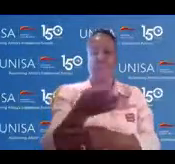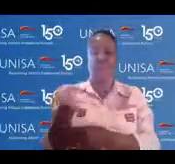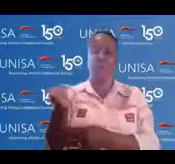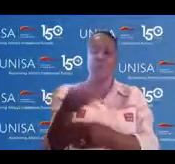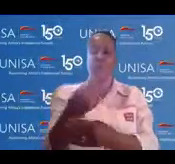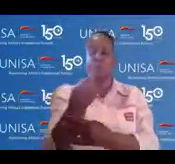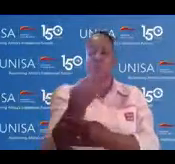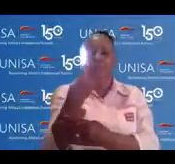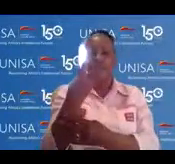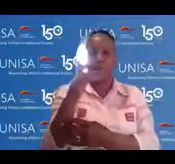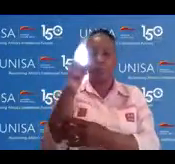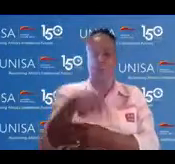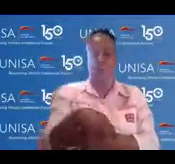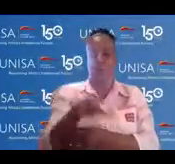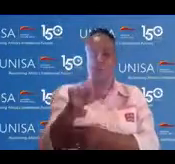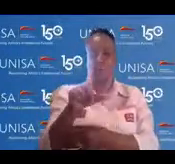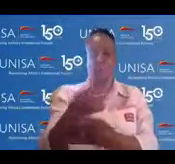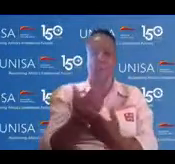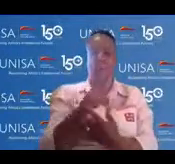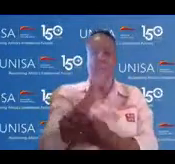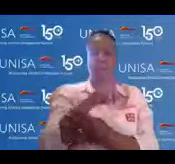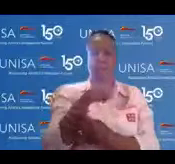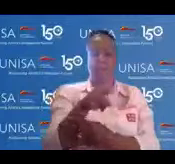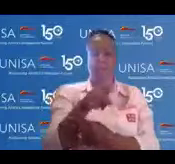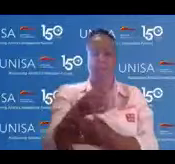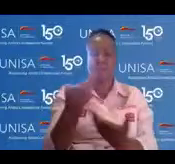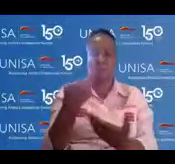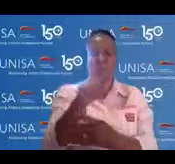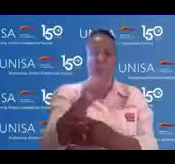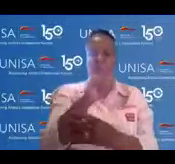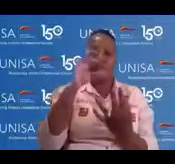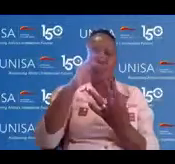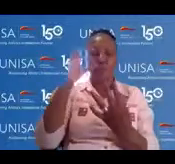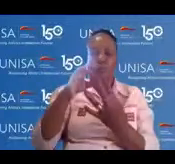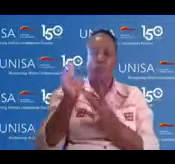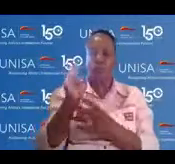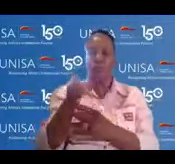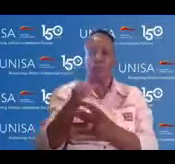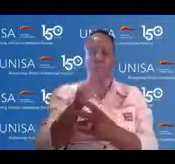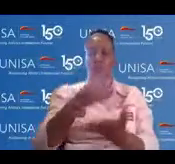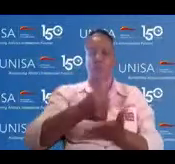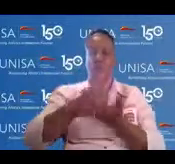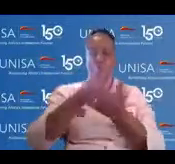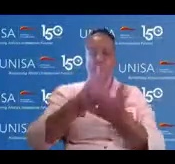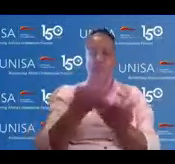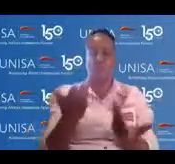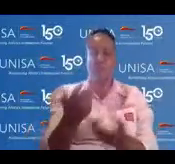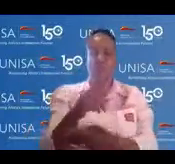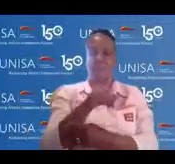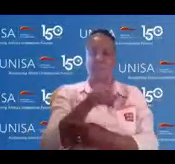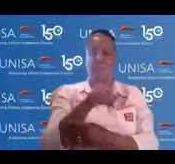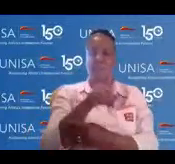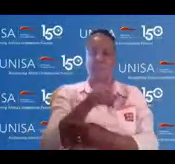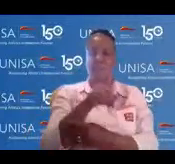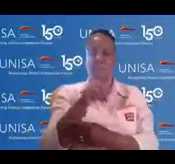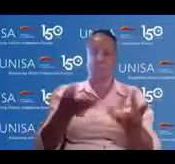24/7. So you can use those options as well for assistance. So this is where you can find